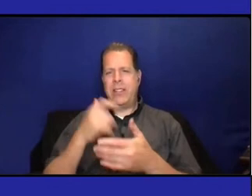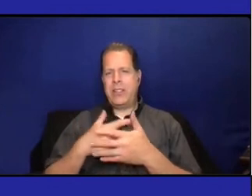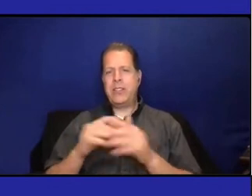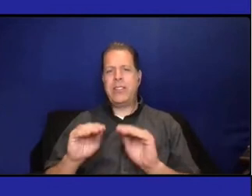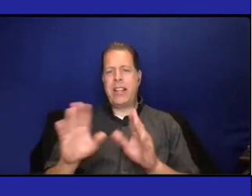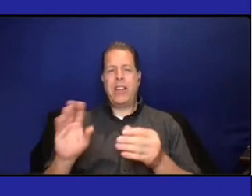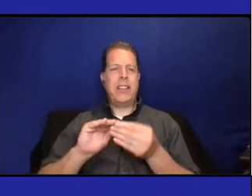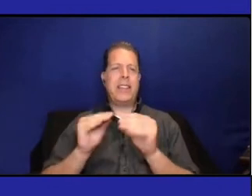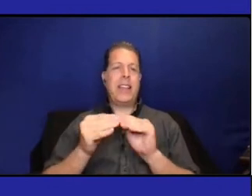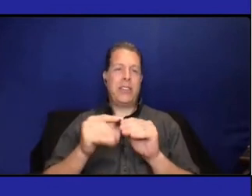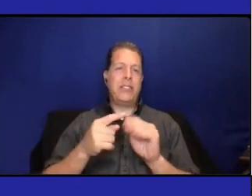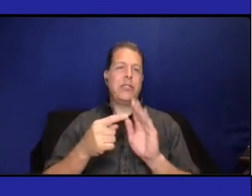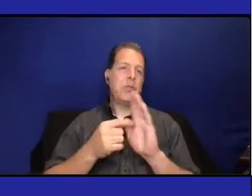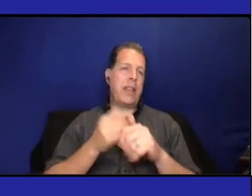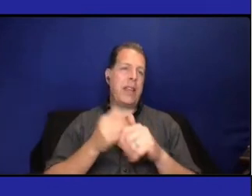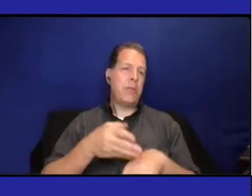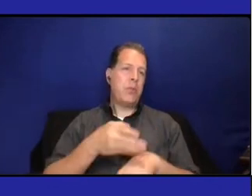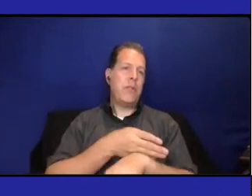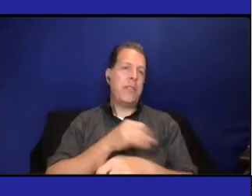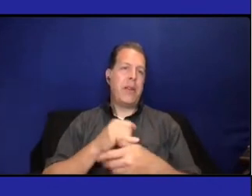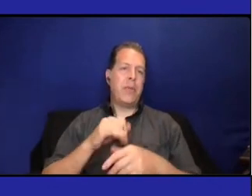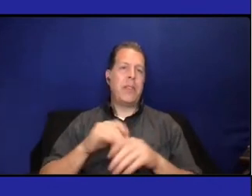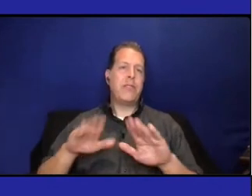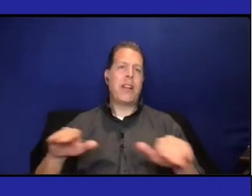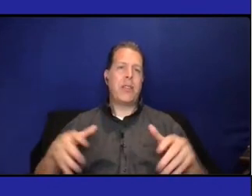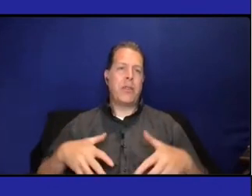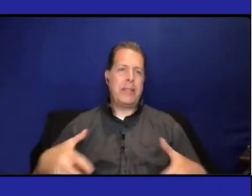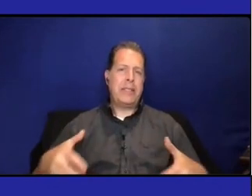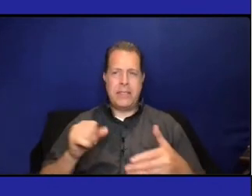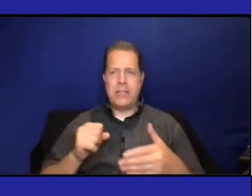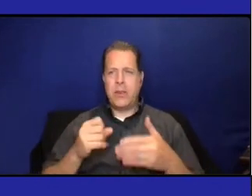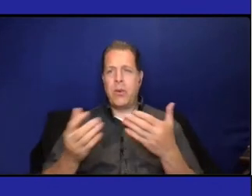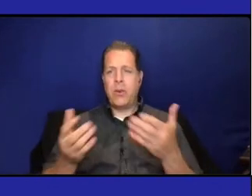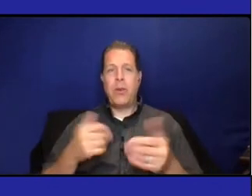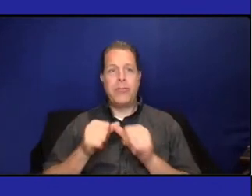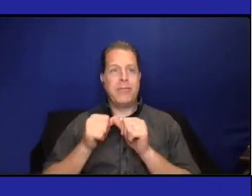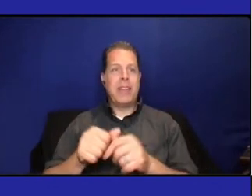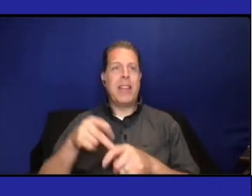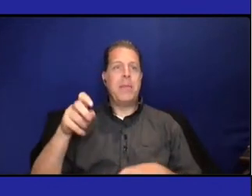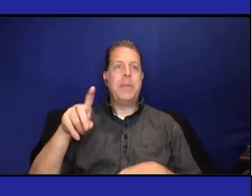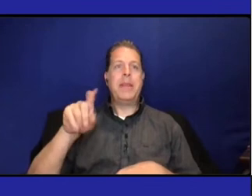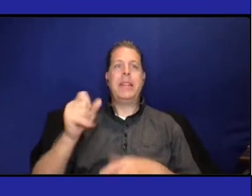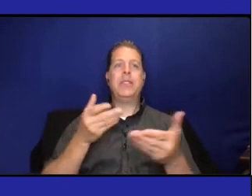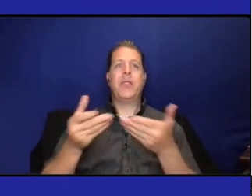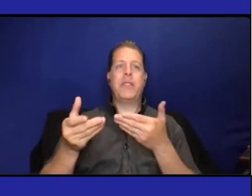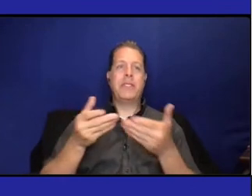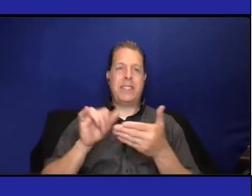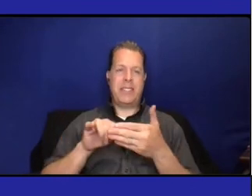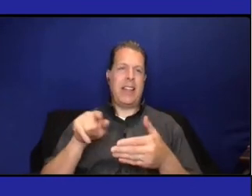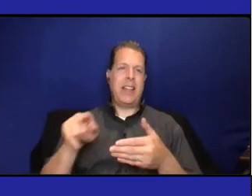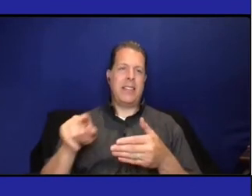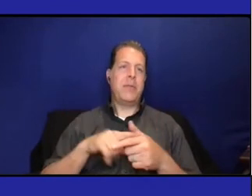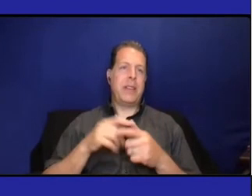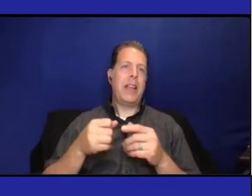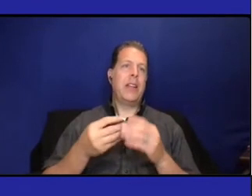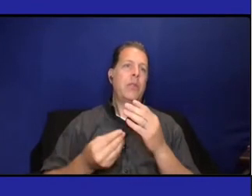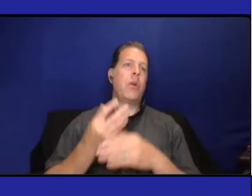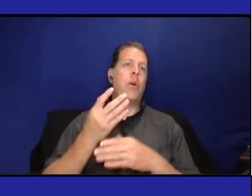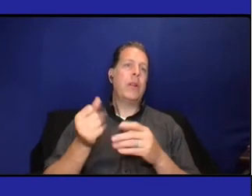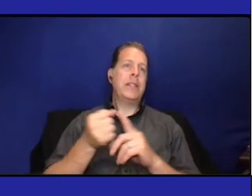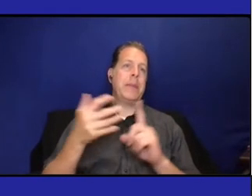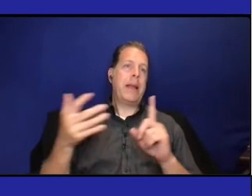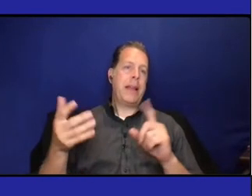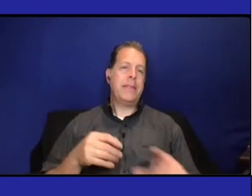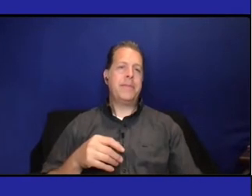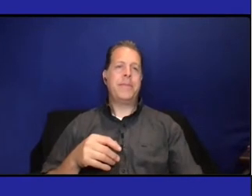room for improvement with respect to childhood obesity. So we want to continue our pediatric services in this clinic and grow and expand them. So